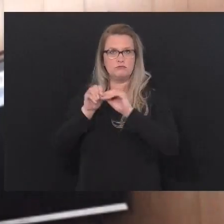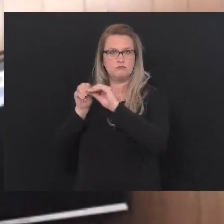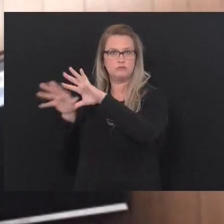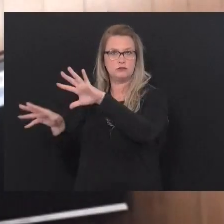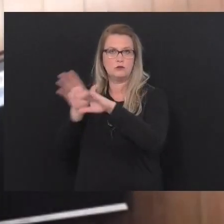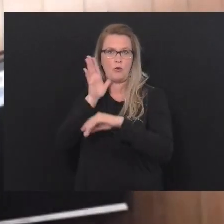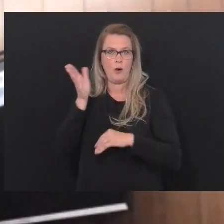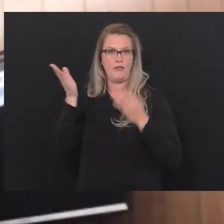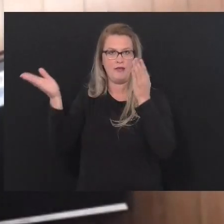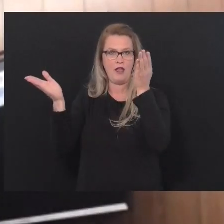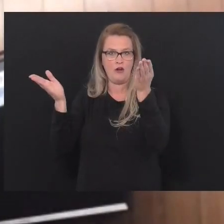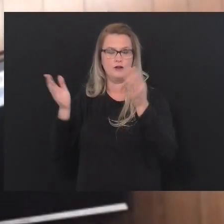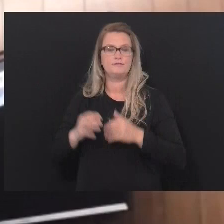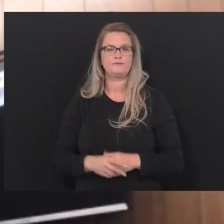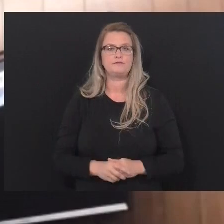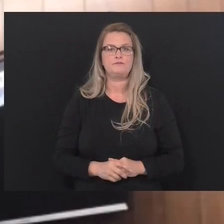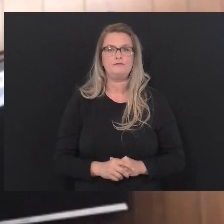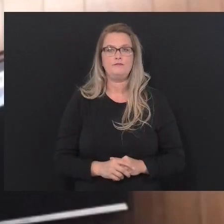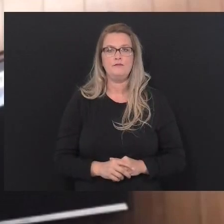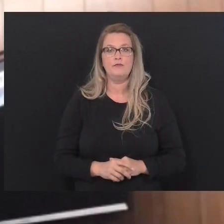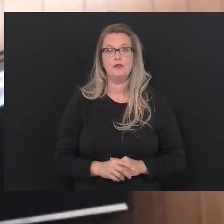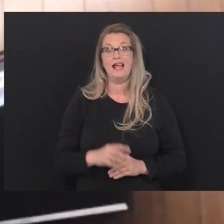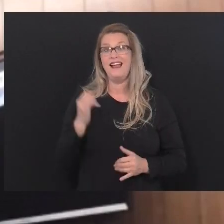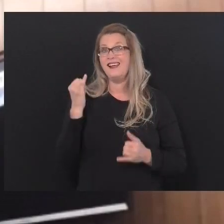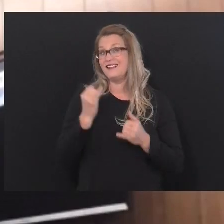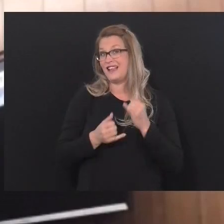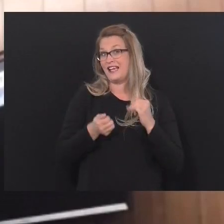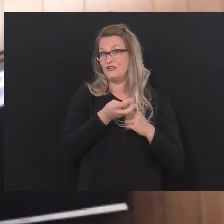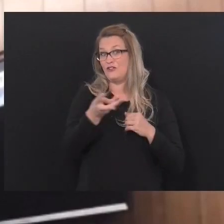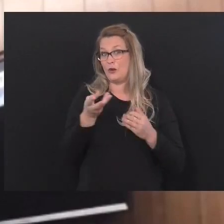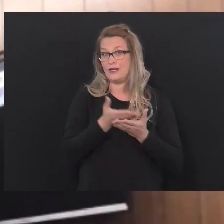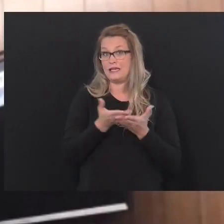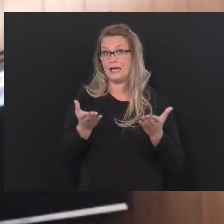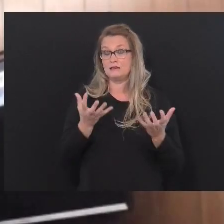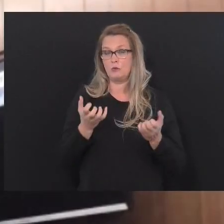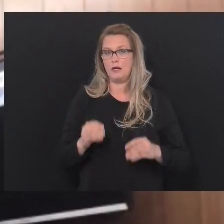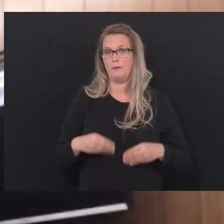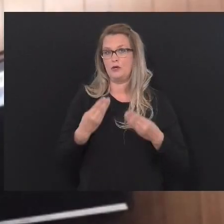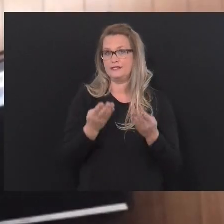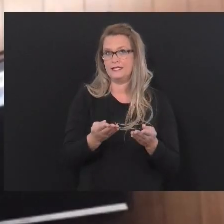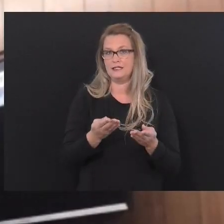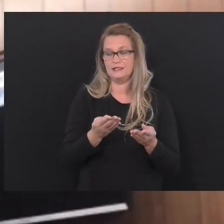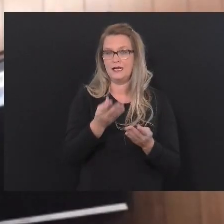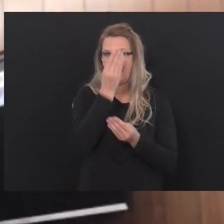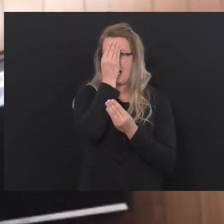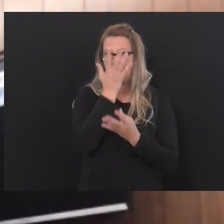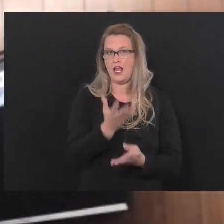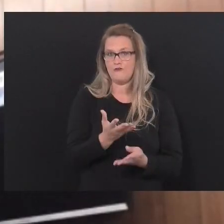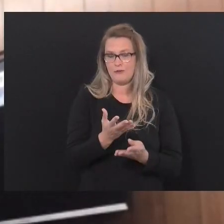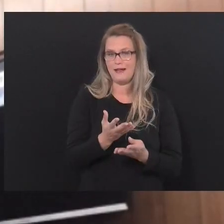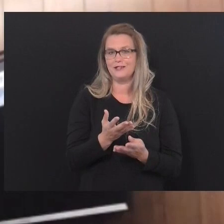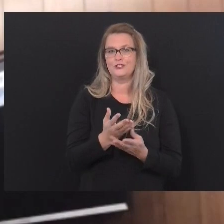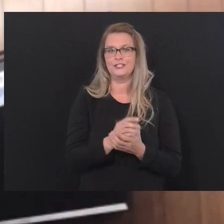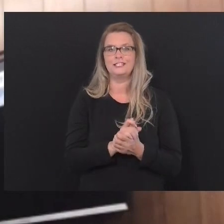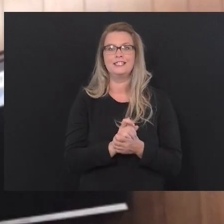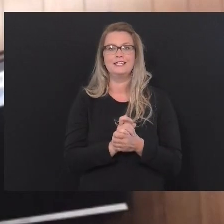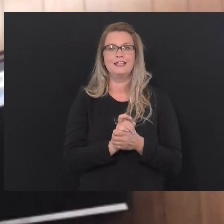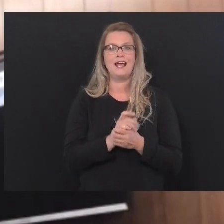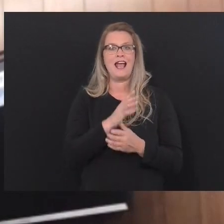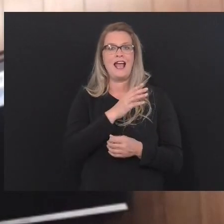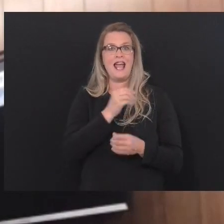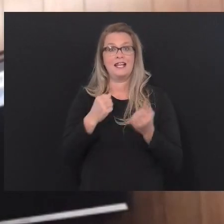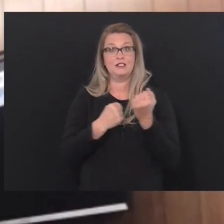time. Last couple of items I want to present on the information and analytics side. In support of